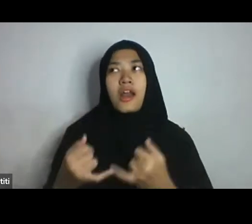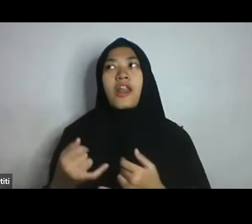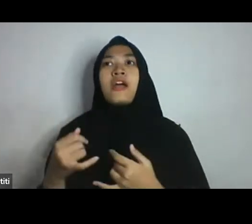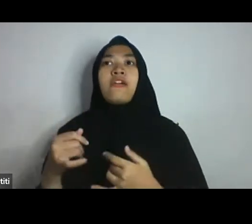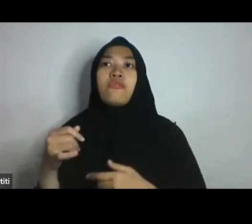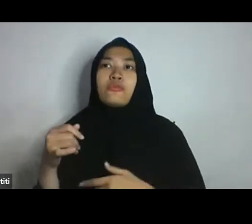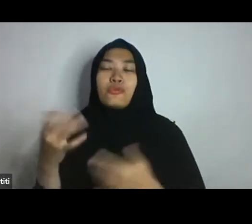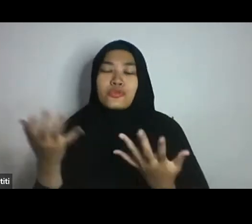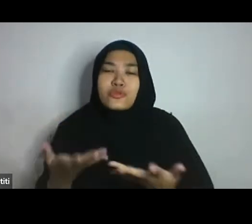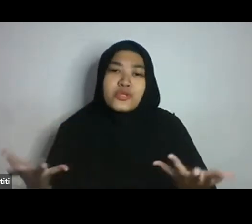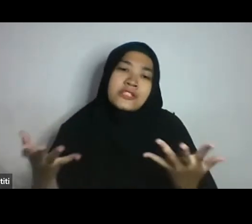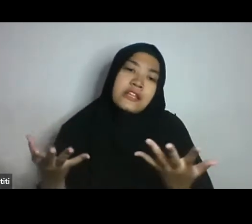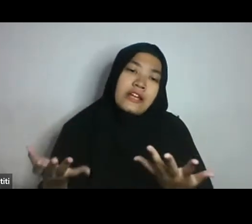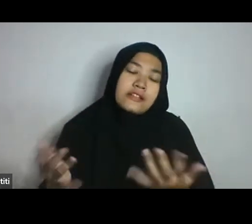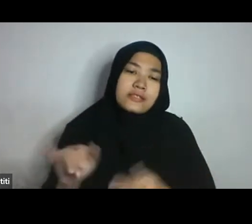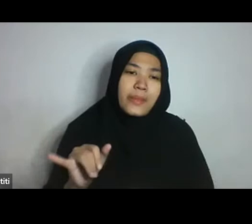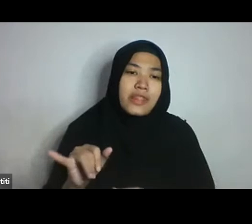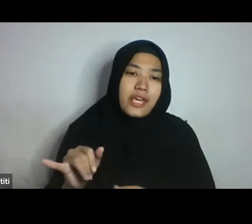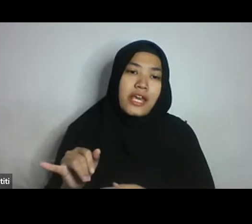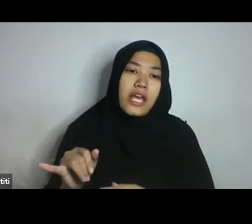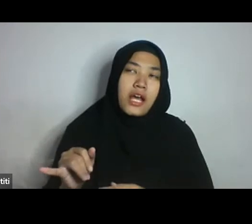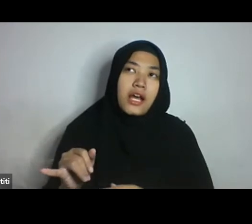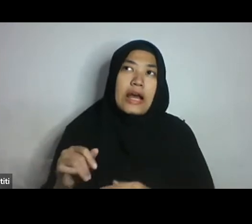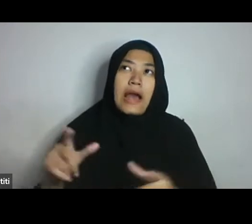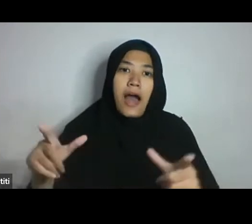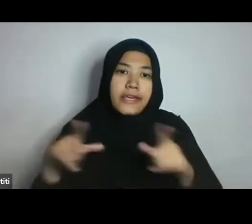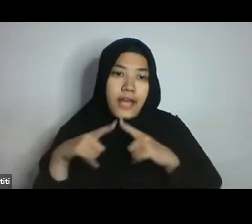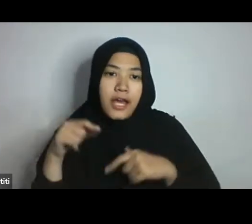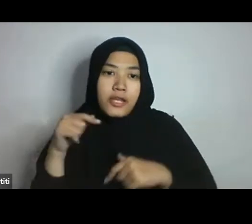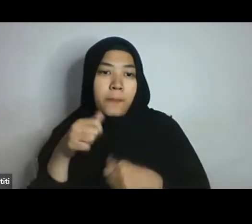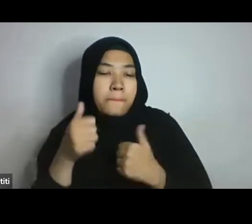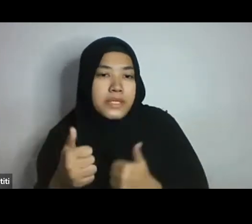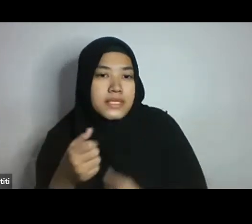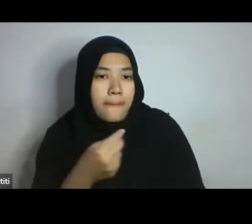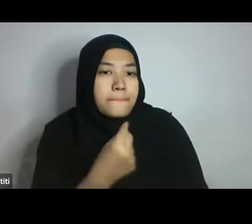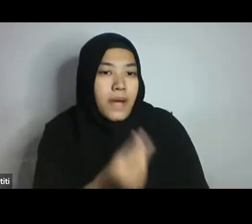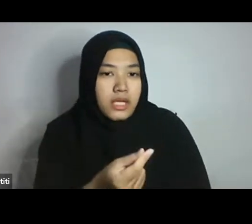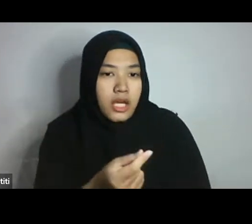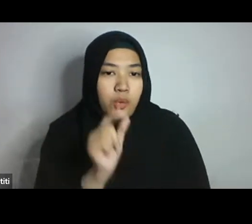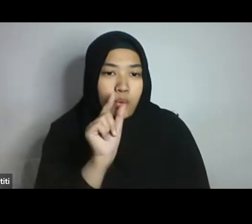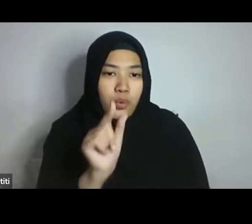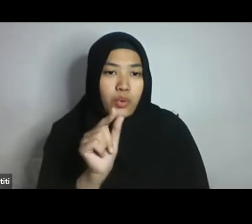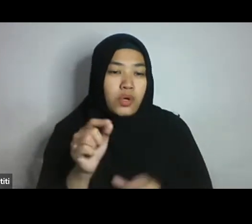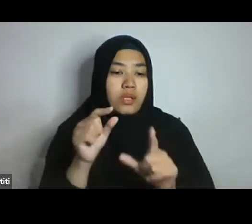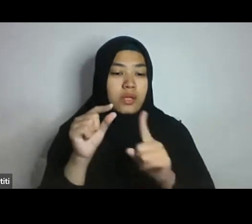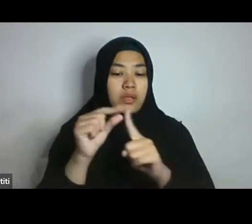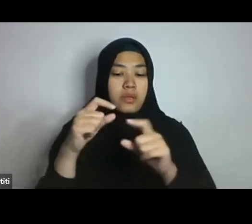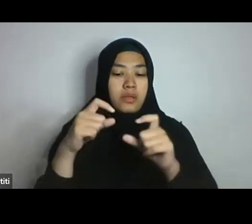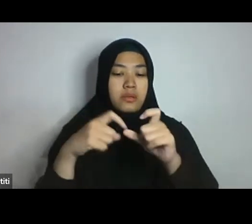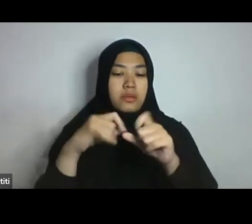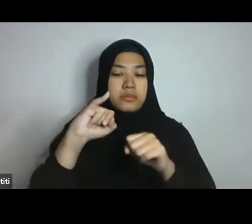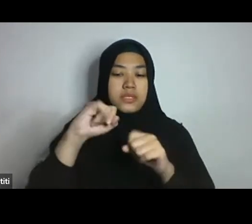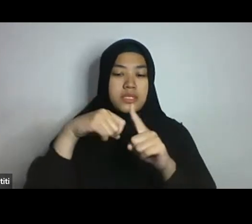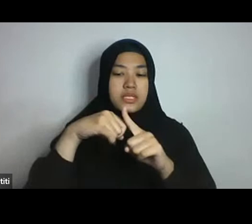practice, but this is only for a very small group. Now, it's great that that is possible. And the